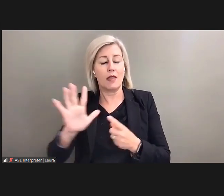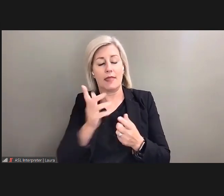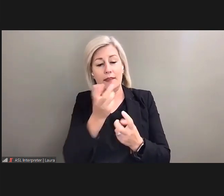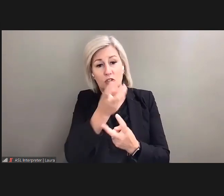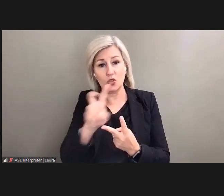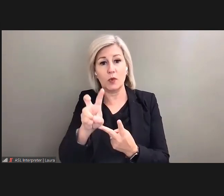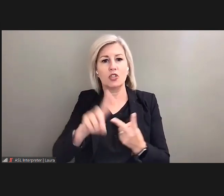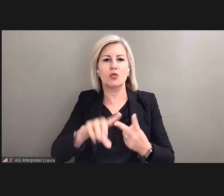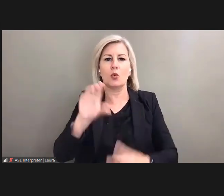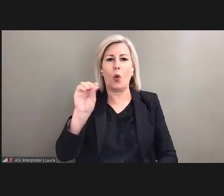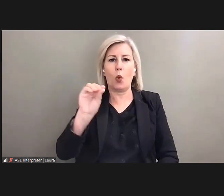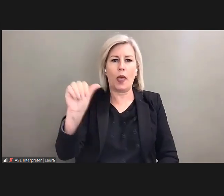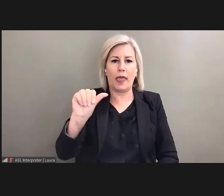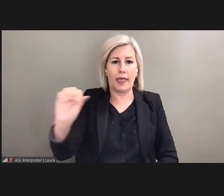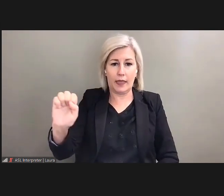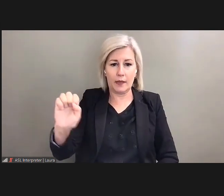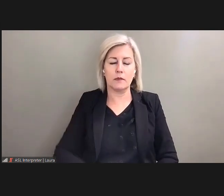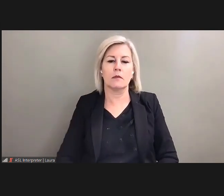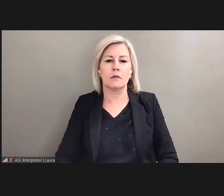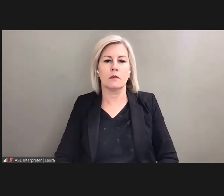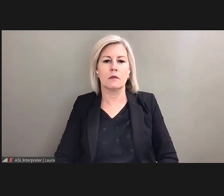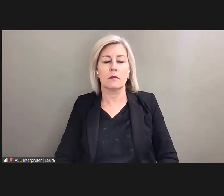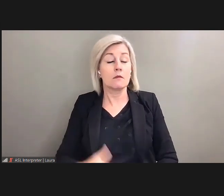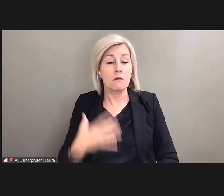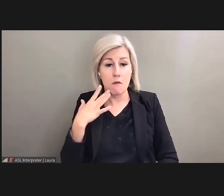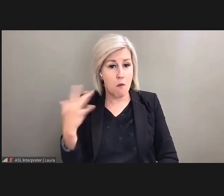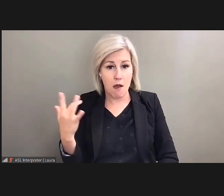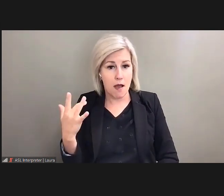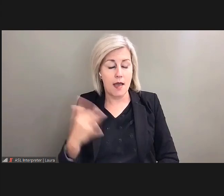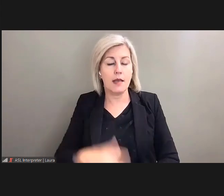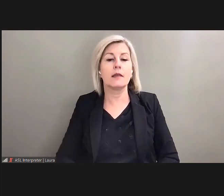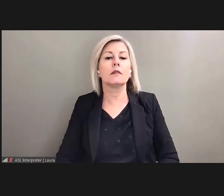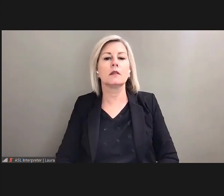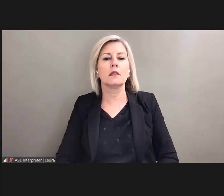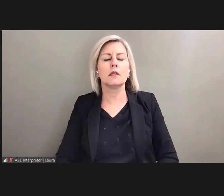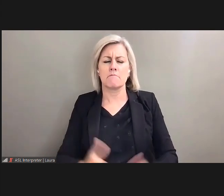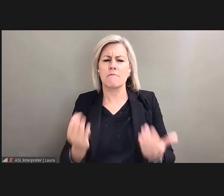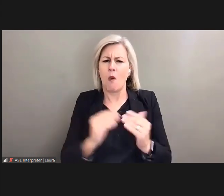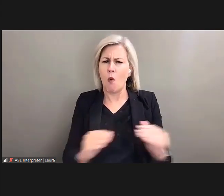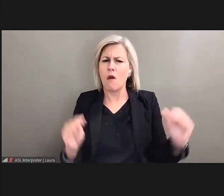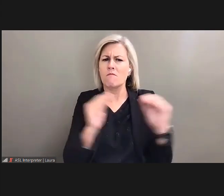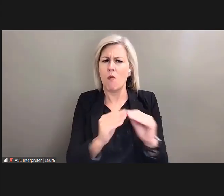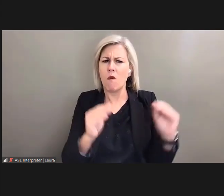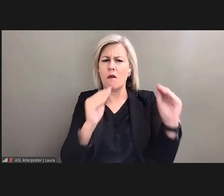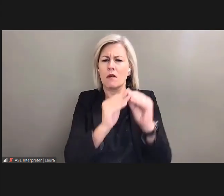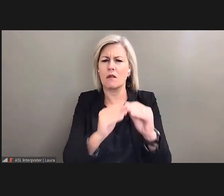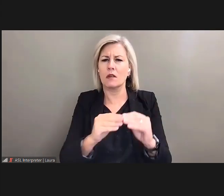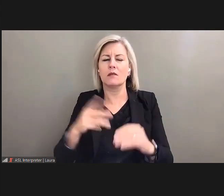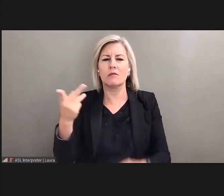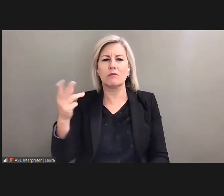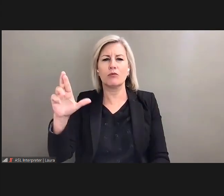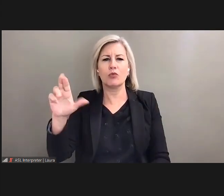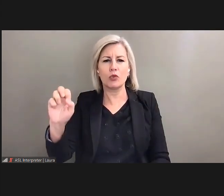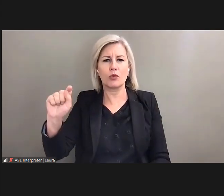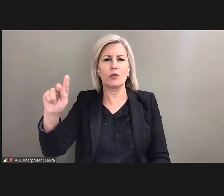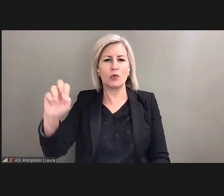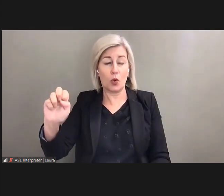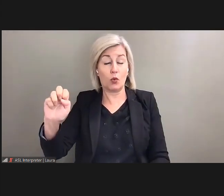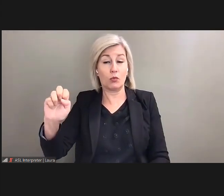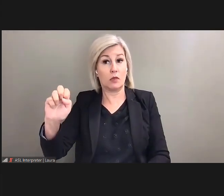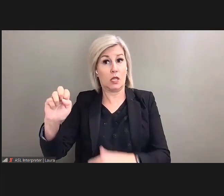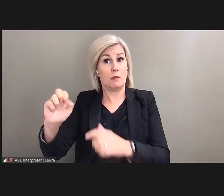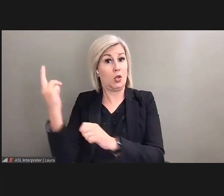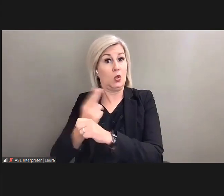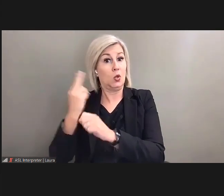to OAEs. And that's because there's growing recognition that although the Pure Tone method has been the most widely used